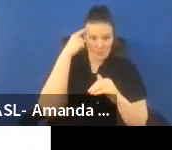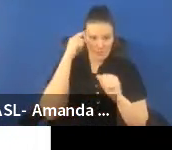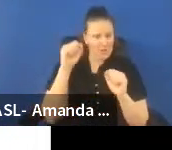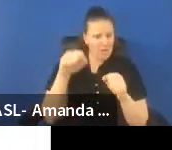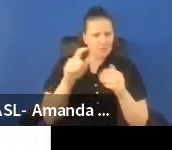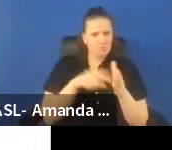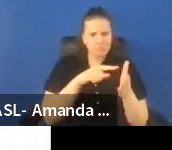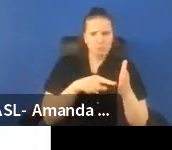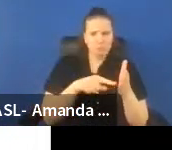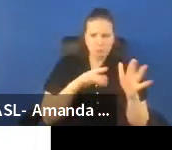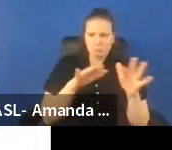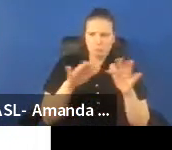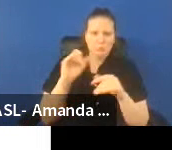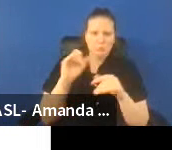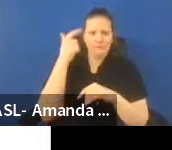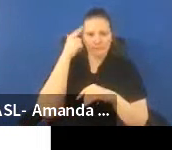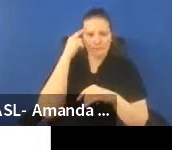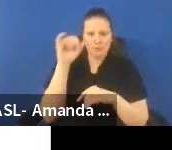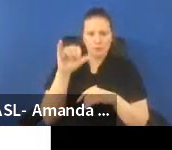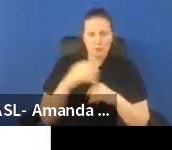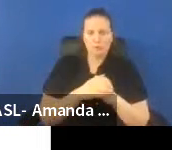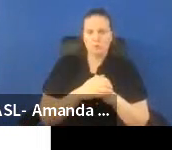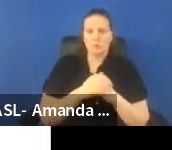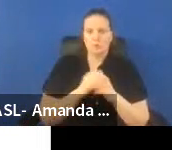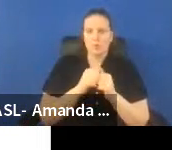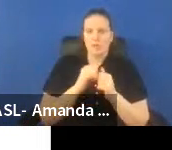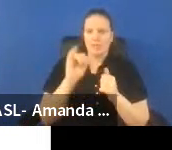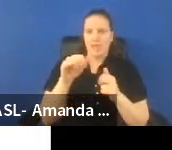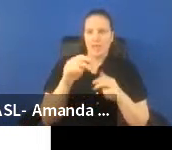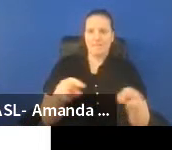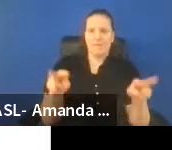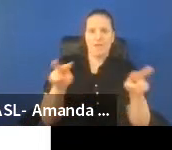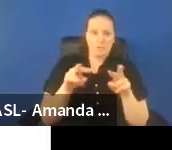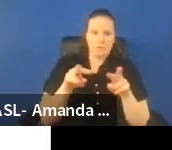and scrutinize government under those values.